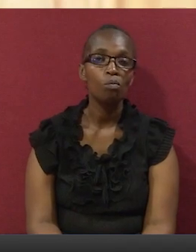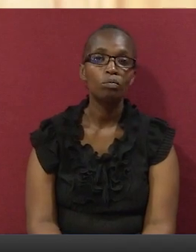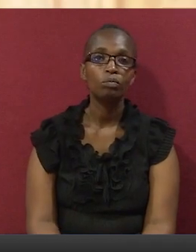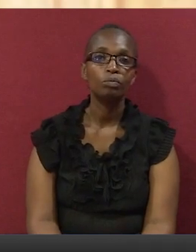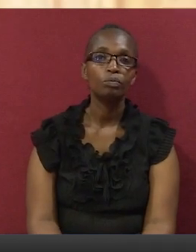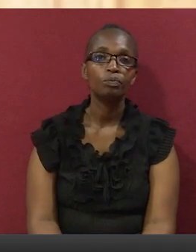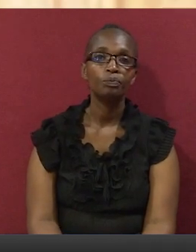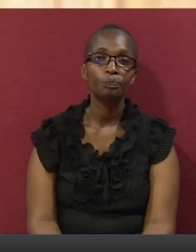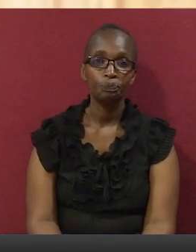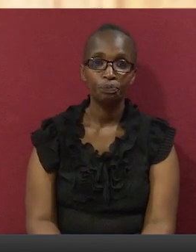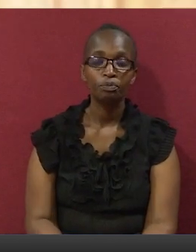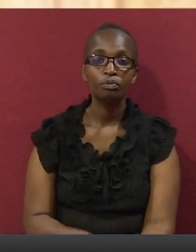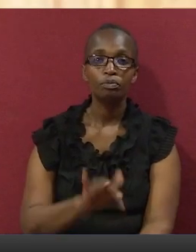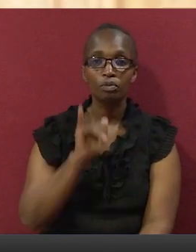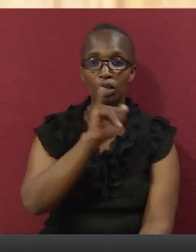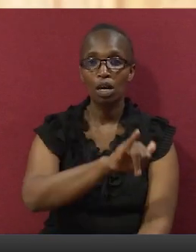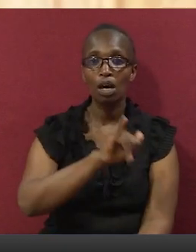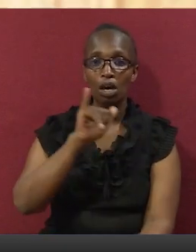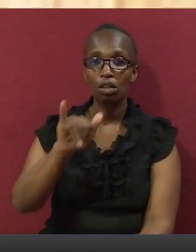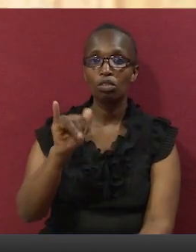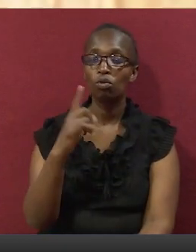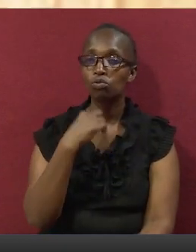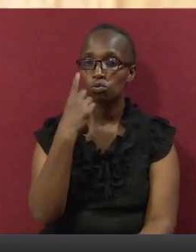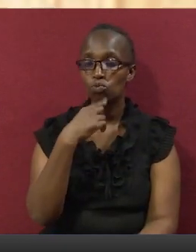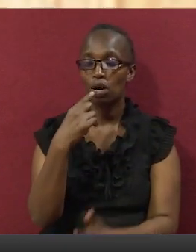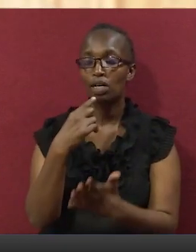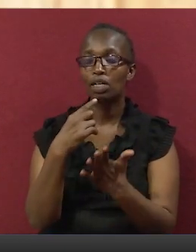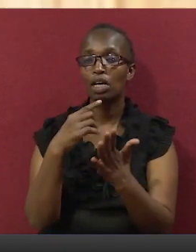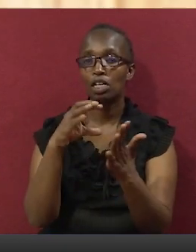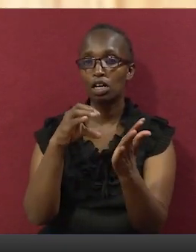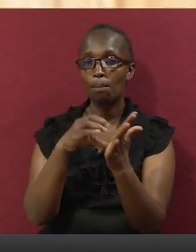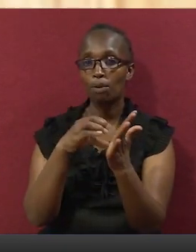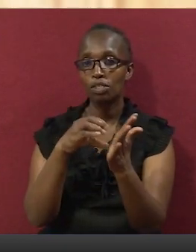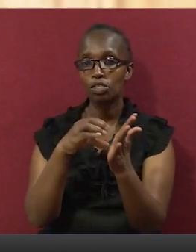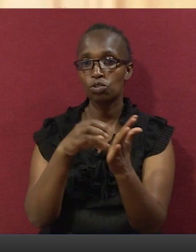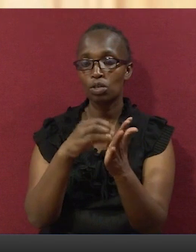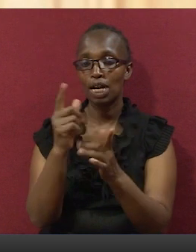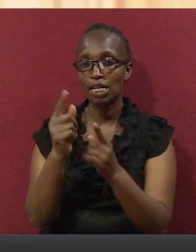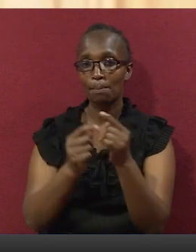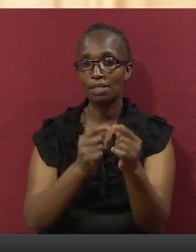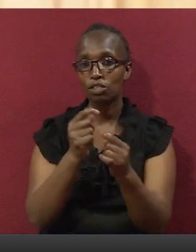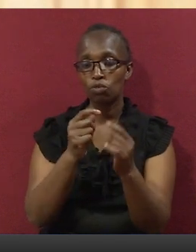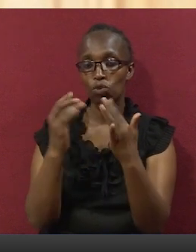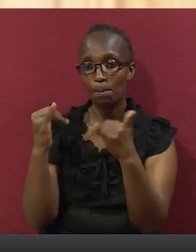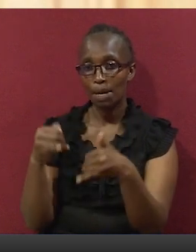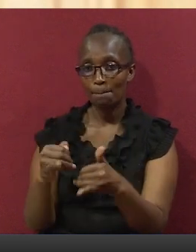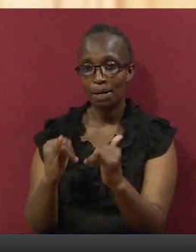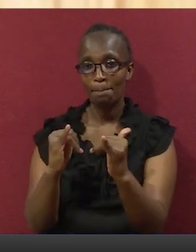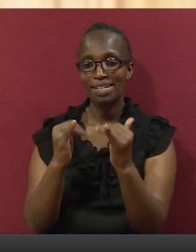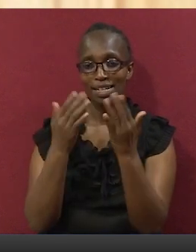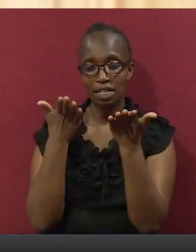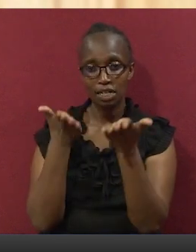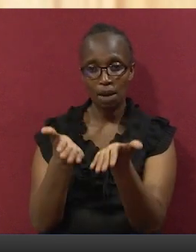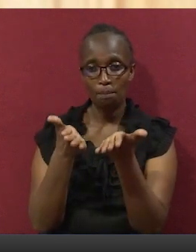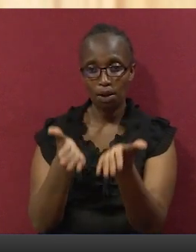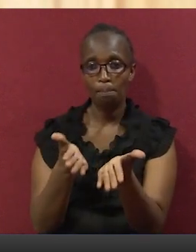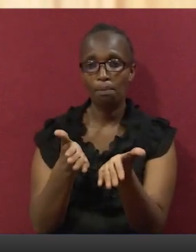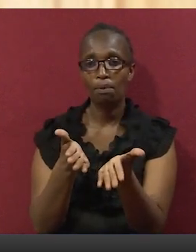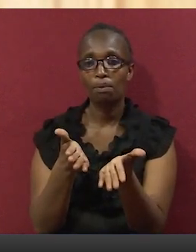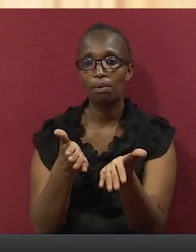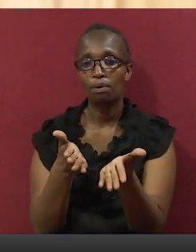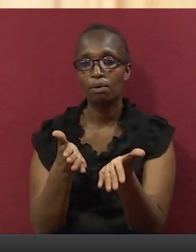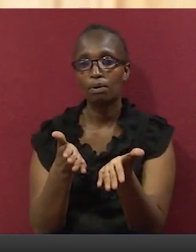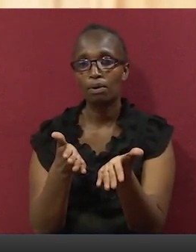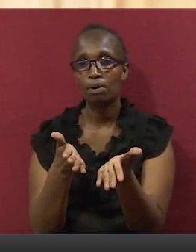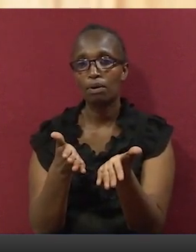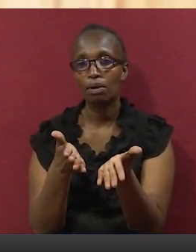Those that are administrative will be implemented immediately. In this regard, I am